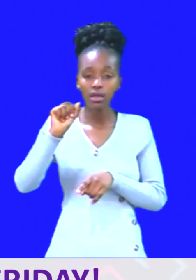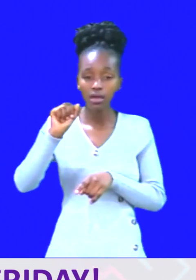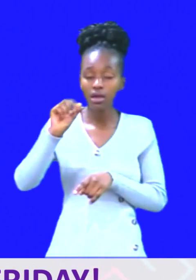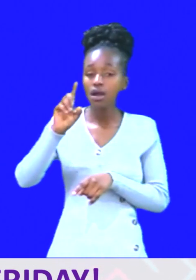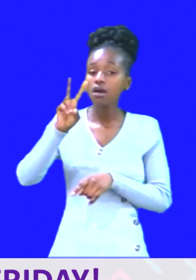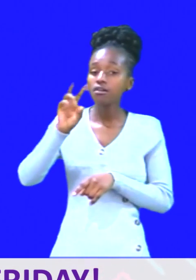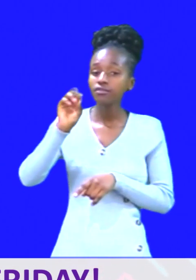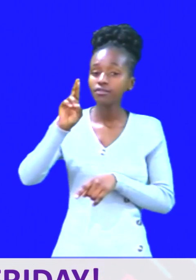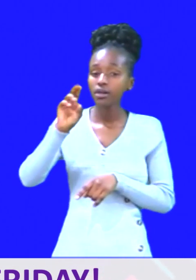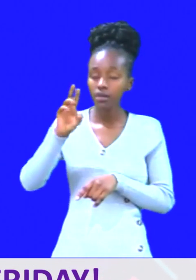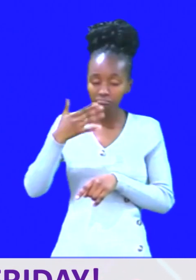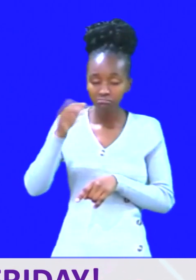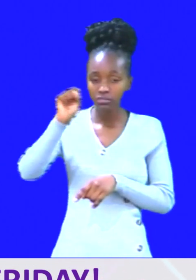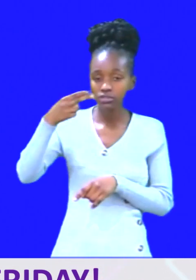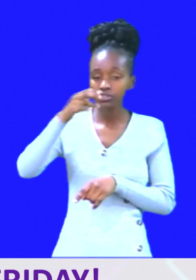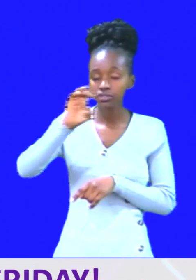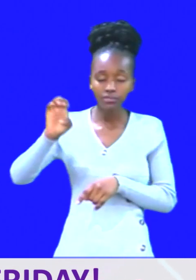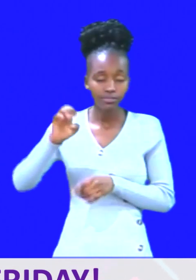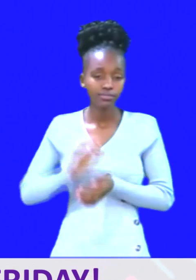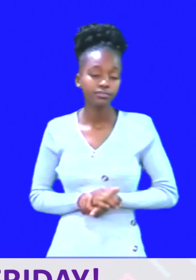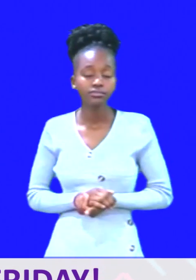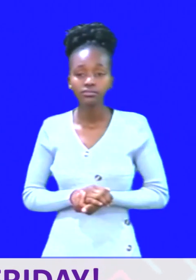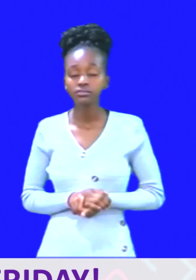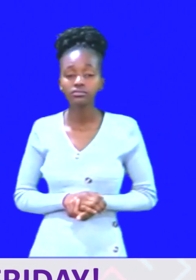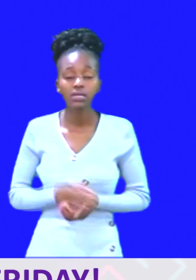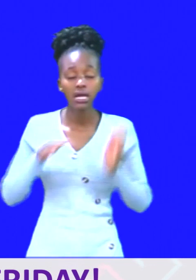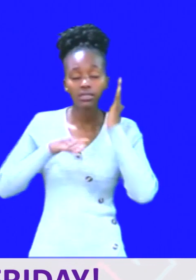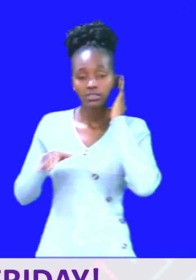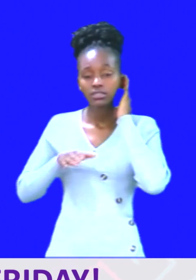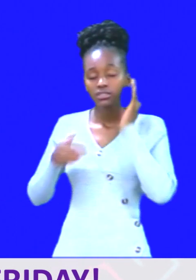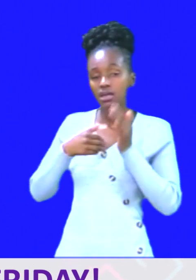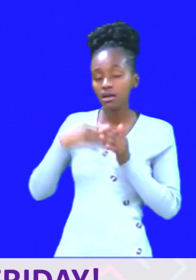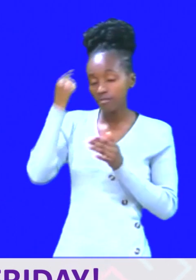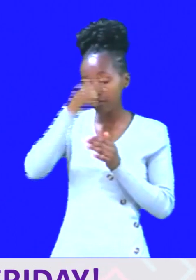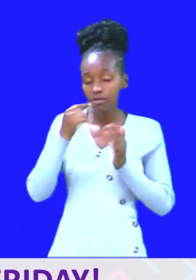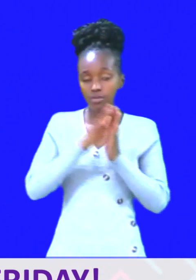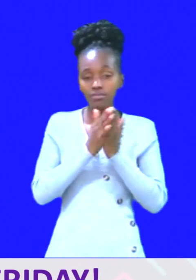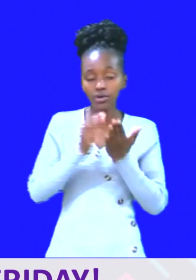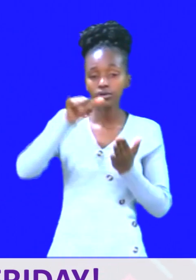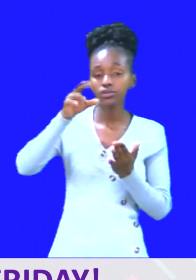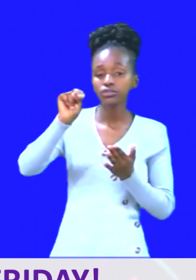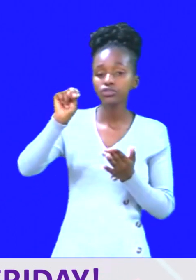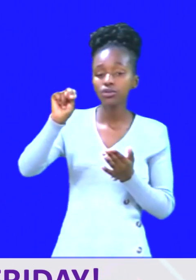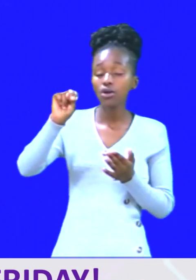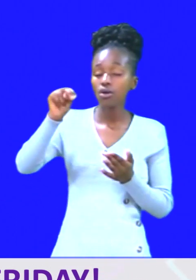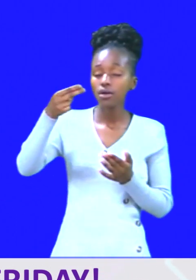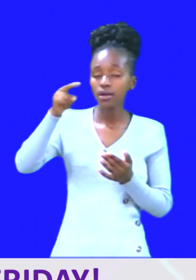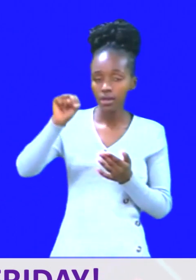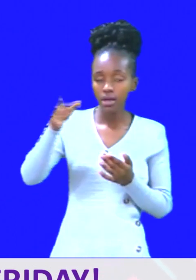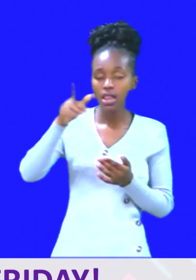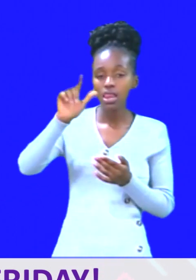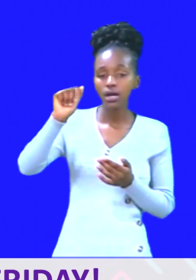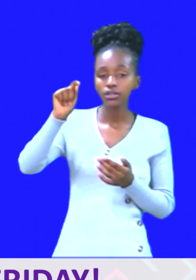YouTube utanipata pia Flavour Shee. Mm-hmm. Latona unapatikana wapi? Kwenye Facebook John Laton Ngatia. Mm-hmm. Instagram ni